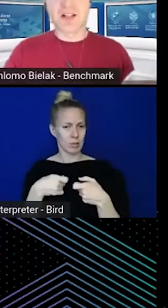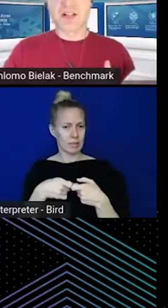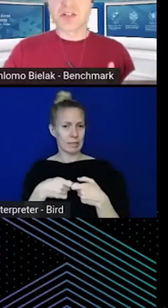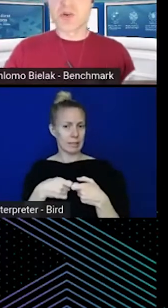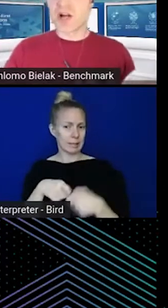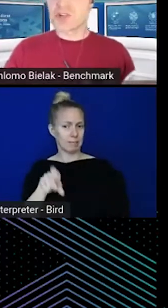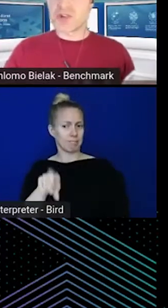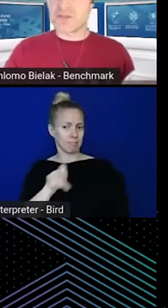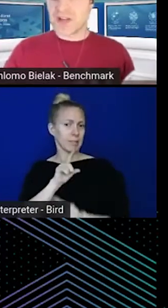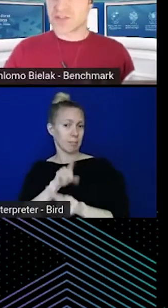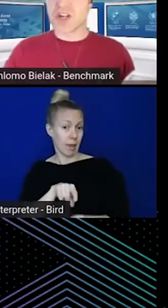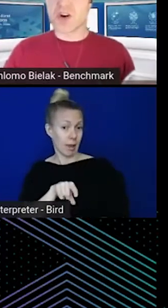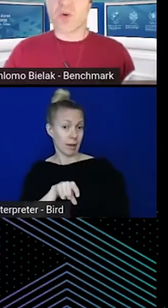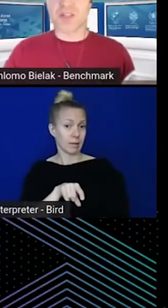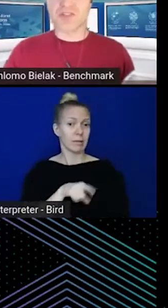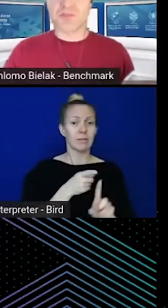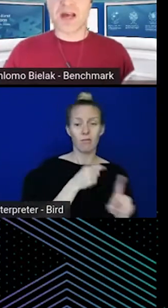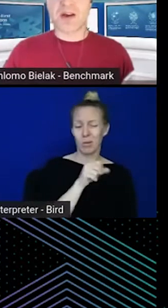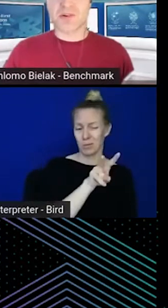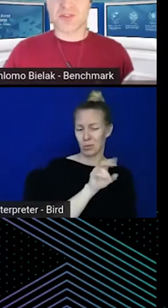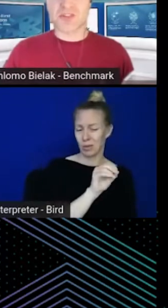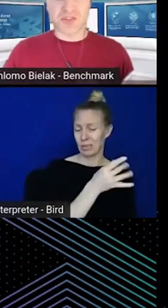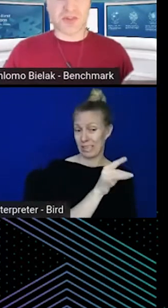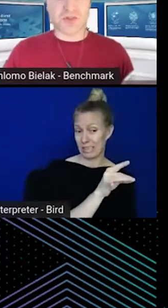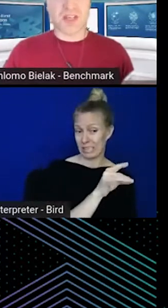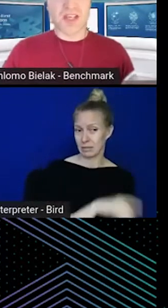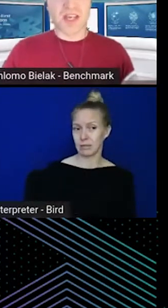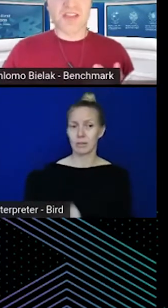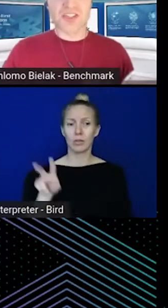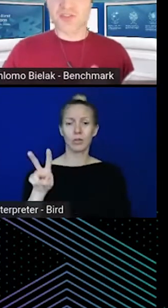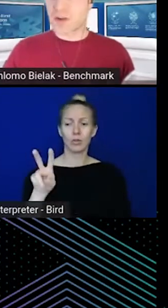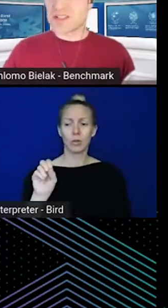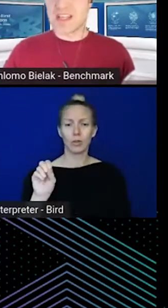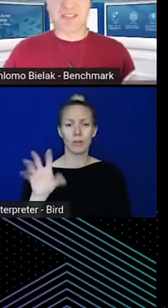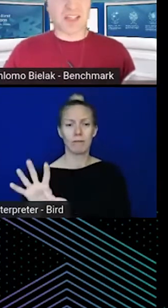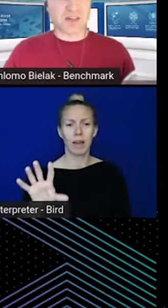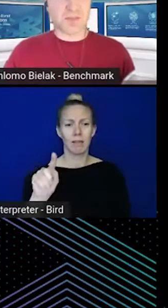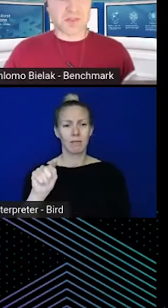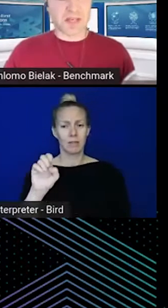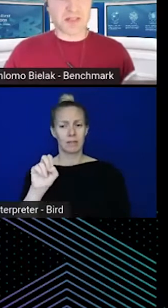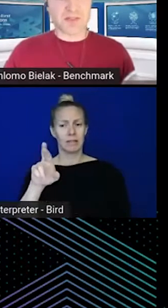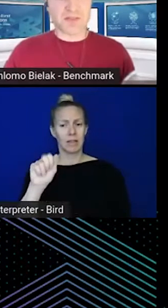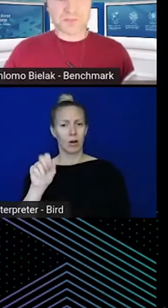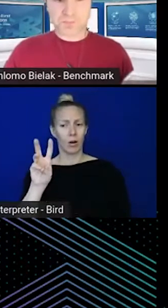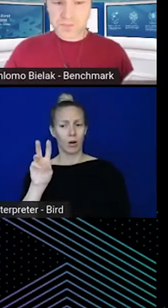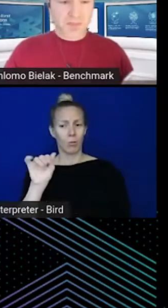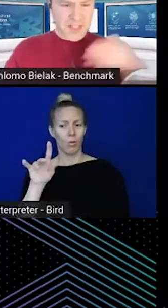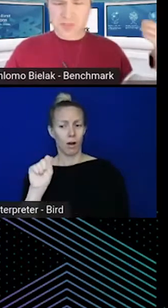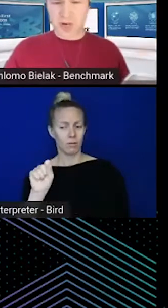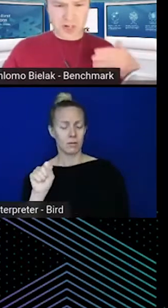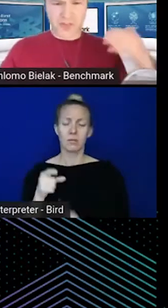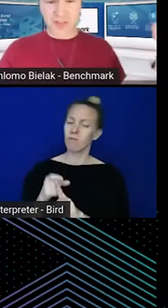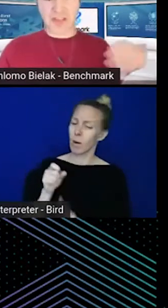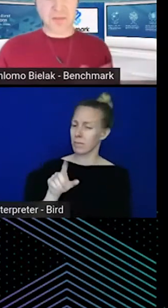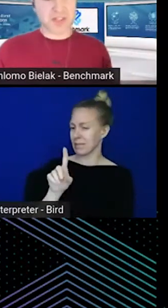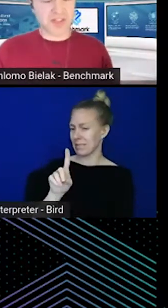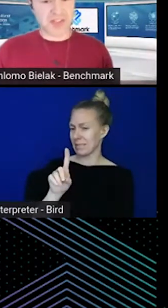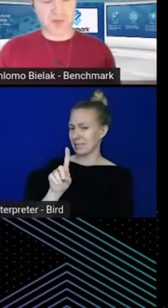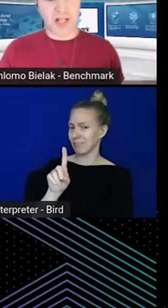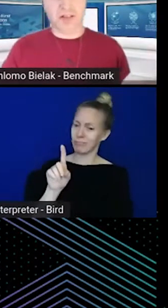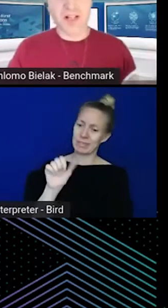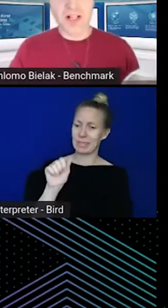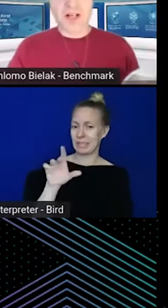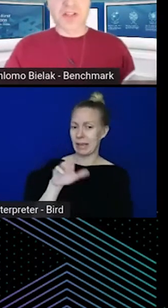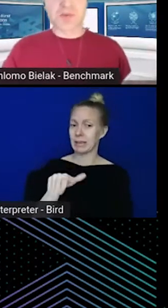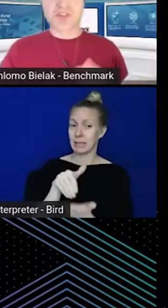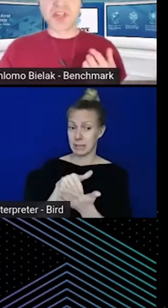2018, 205 terawatts of power is consumed. And this is from a data center perspective. It's part of heavy emissions